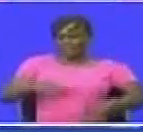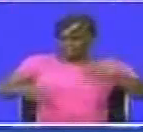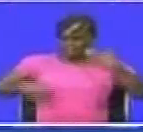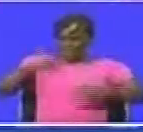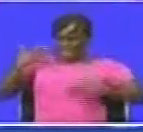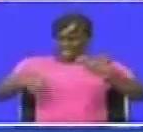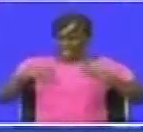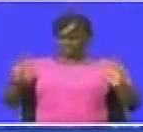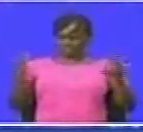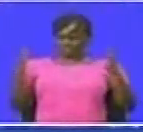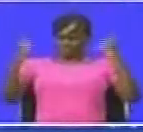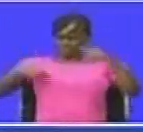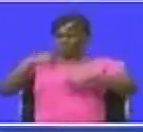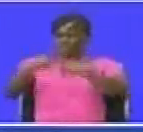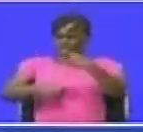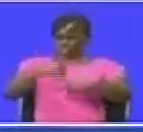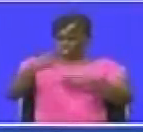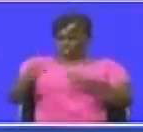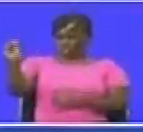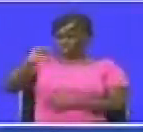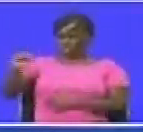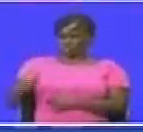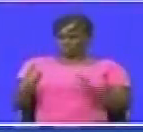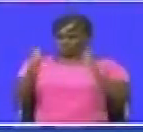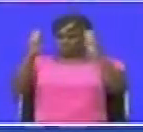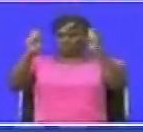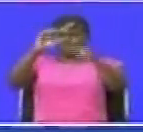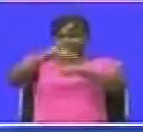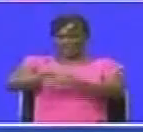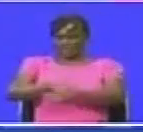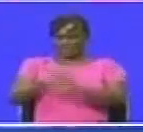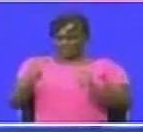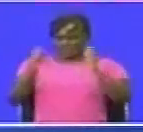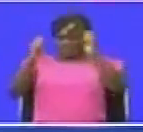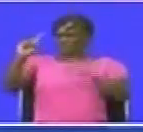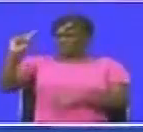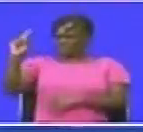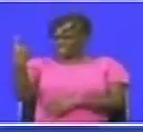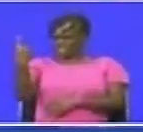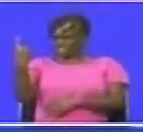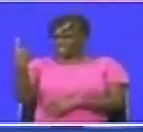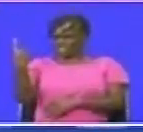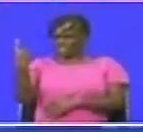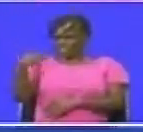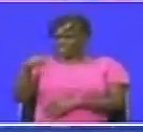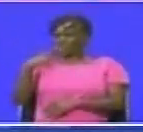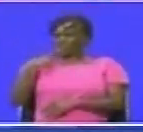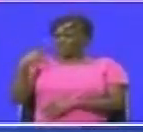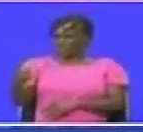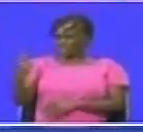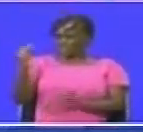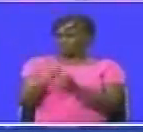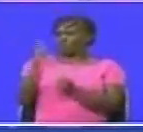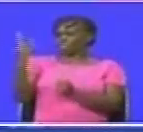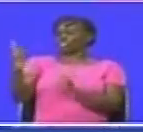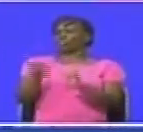still in a celebratory mood after the Singapore main cup win. The first main cup win by the Kenya 7’s team that came 114